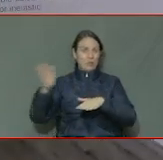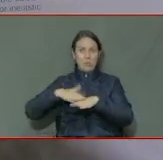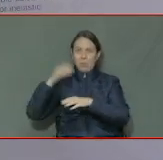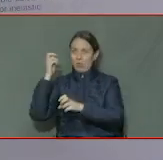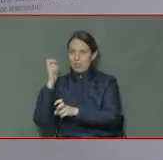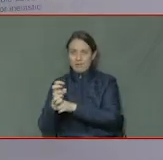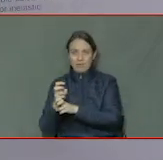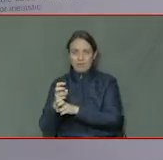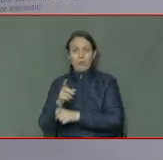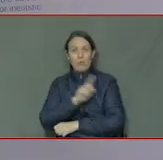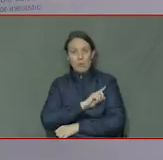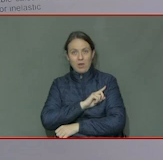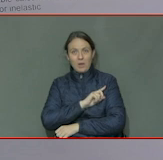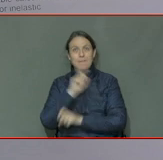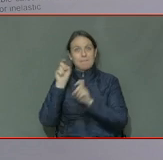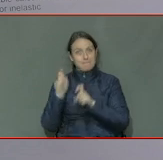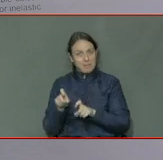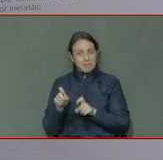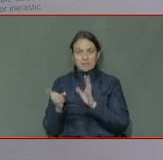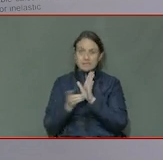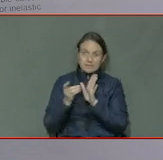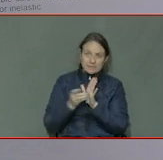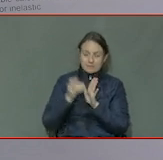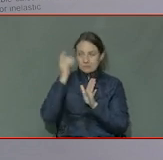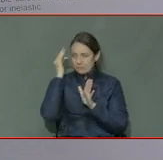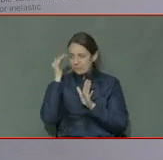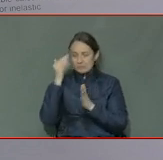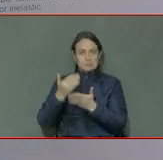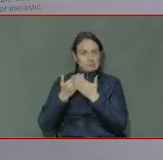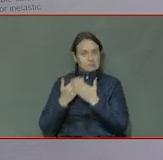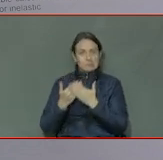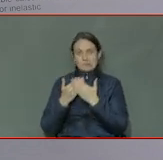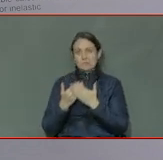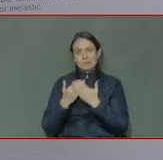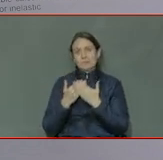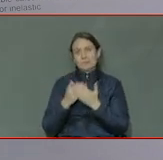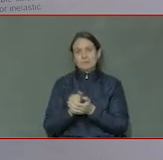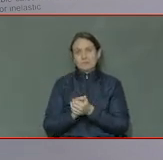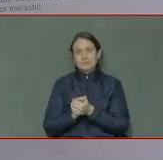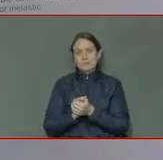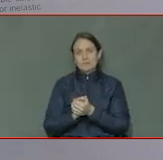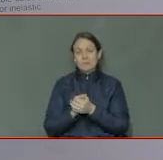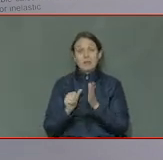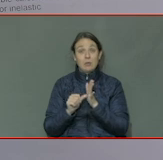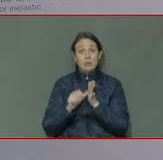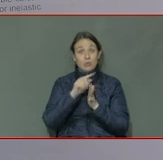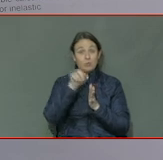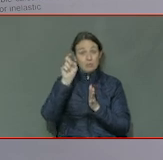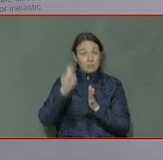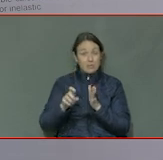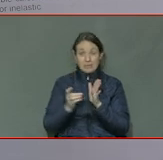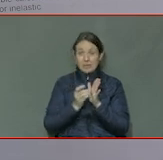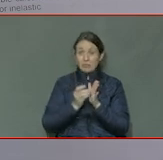there's a lot of learning work present in science. And the important thing is you must know your